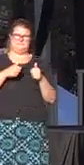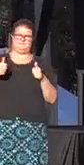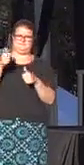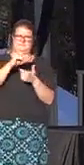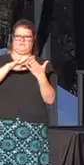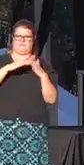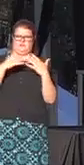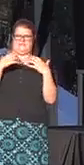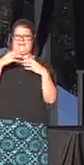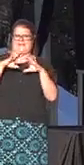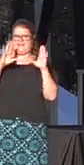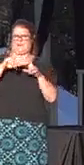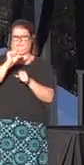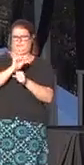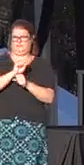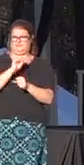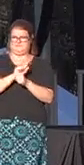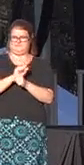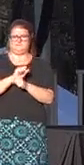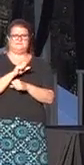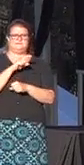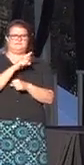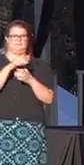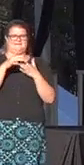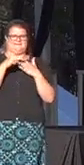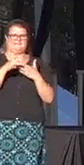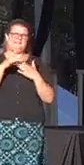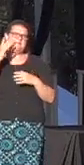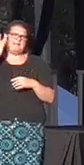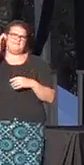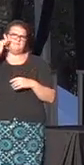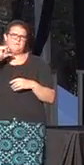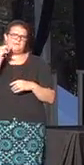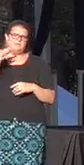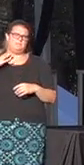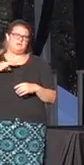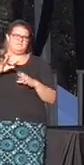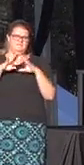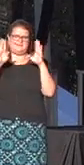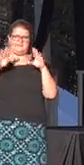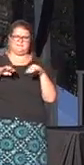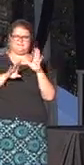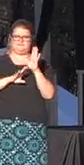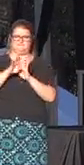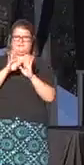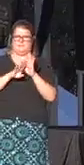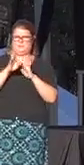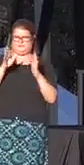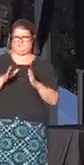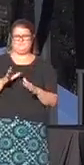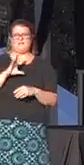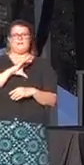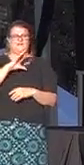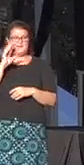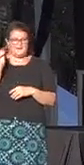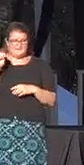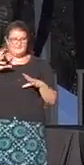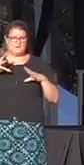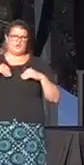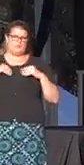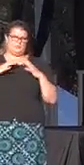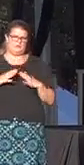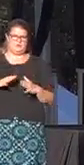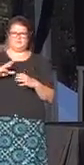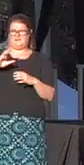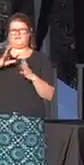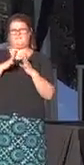Community Housing Works, if you didn't know, a leading California nonprofit housing developer and owner